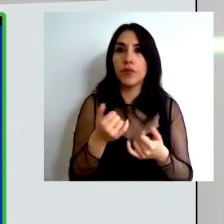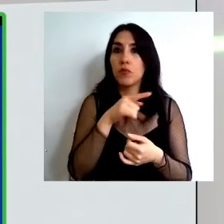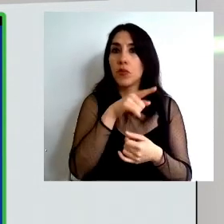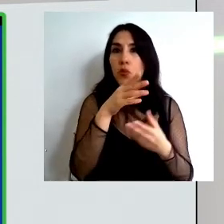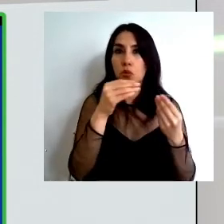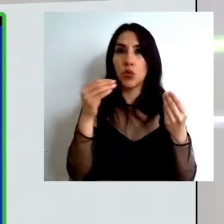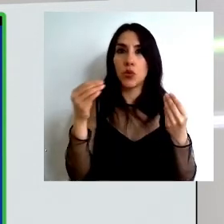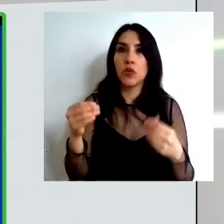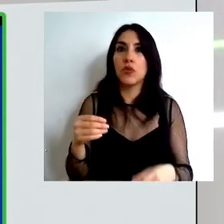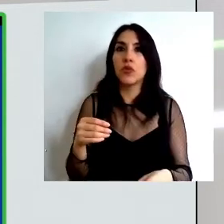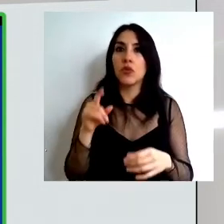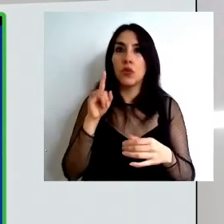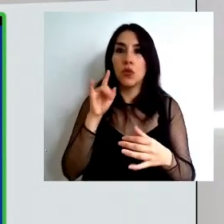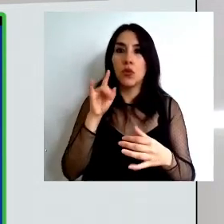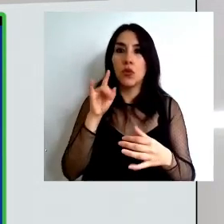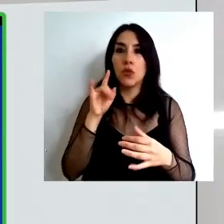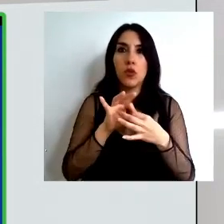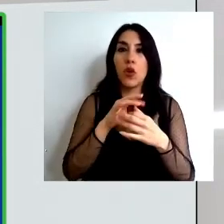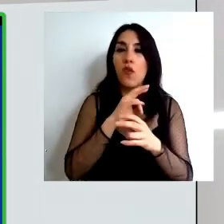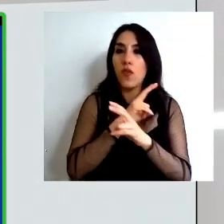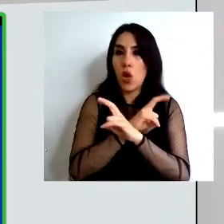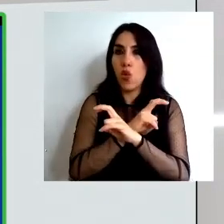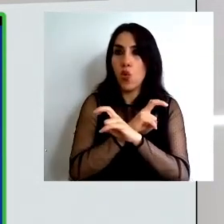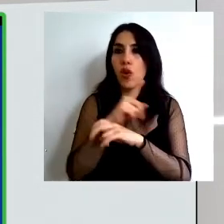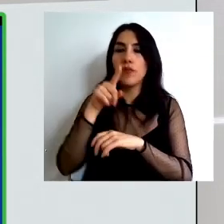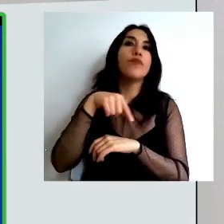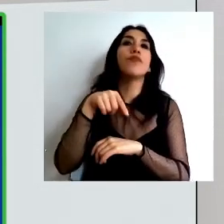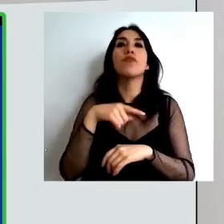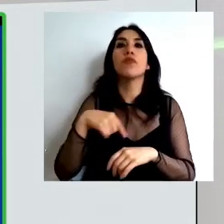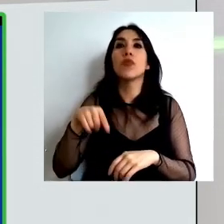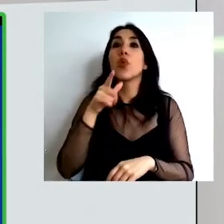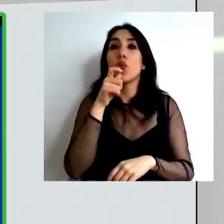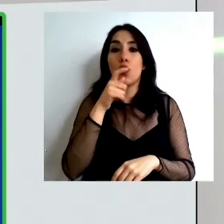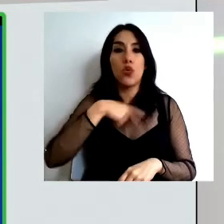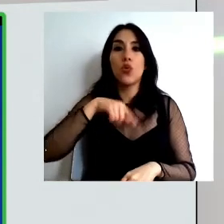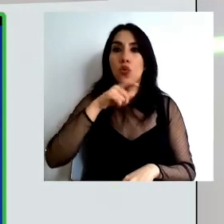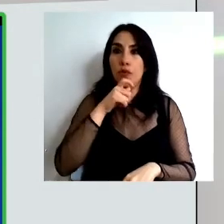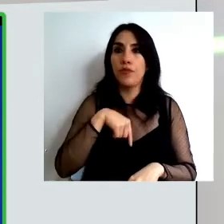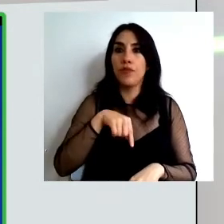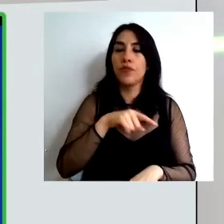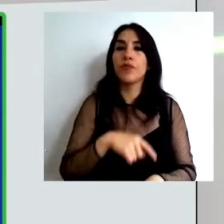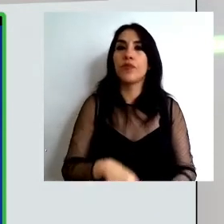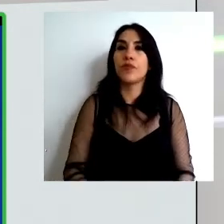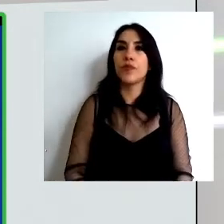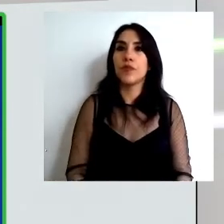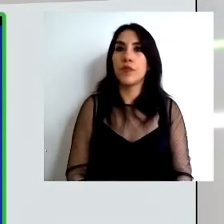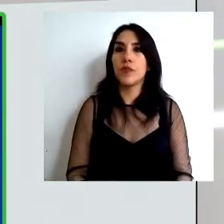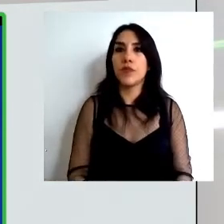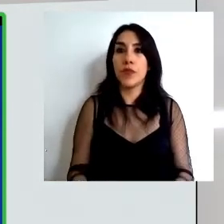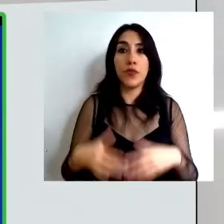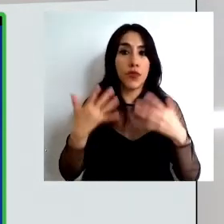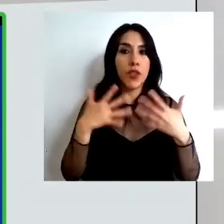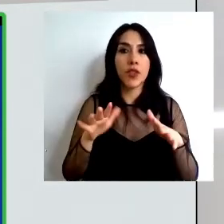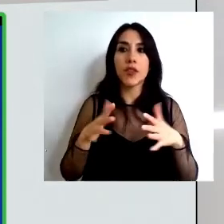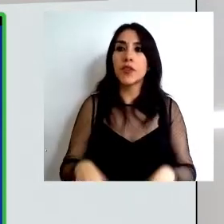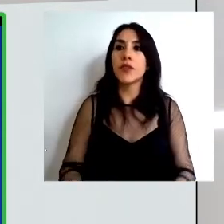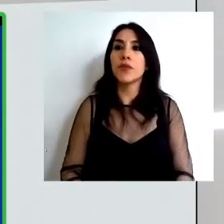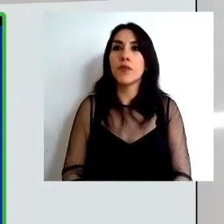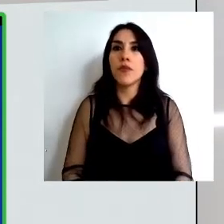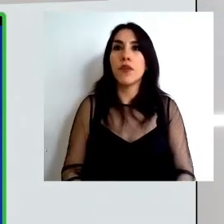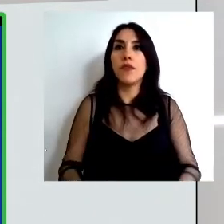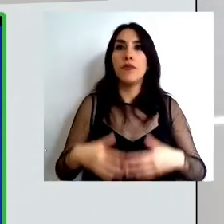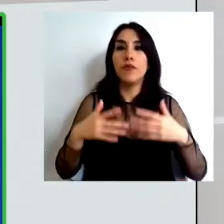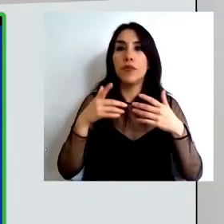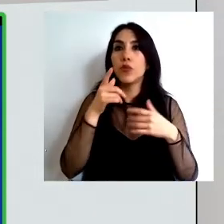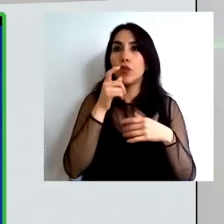phrase, when the sum, when it's more than the sum. So when the, I don't know a phrase in English for